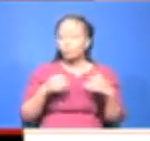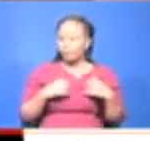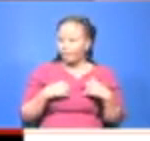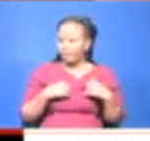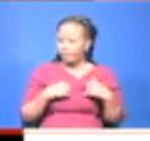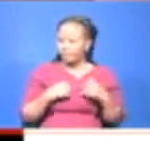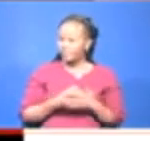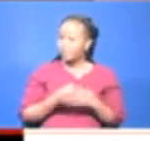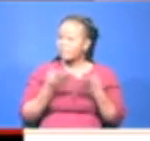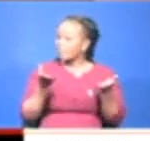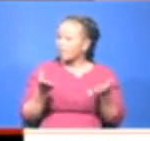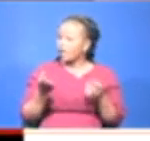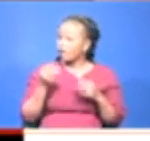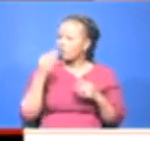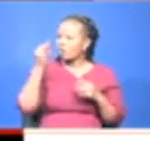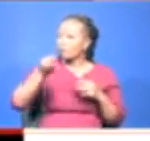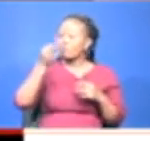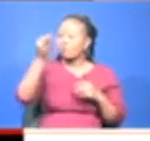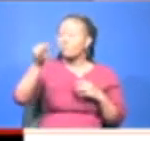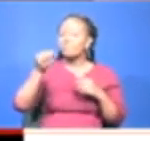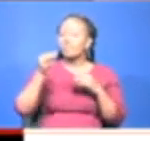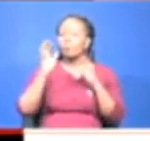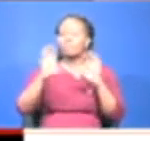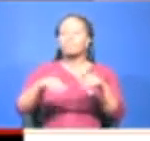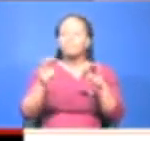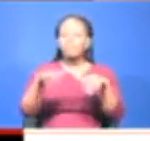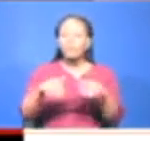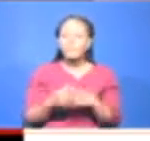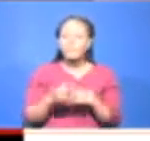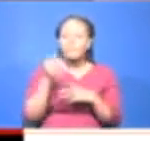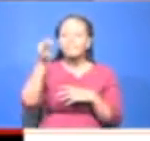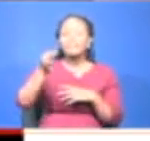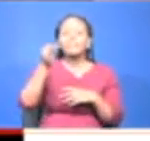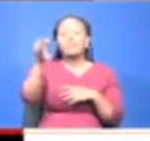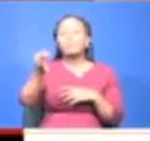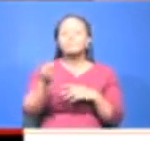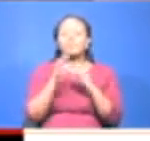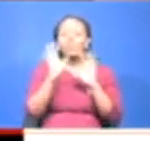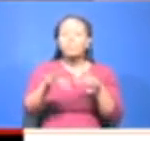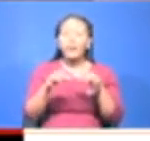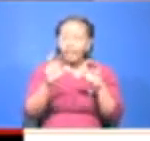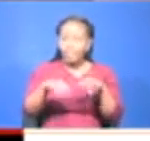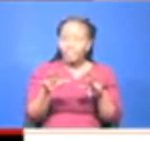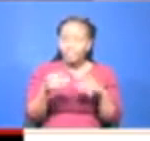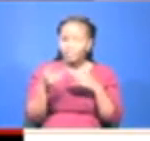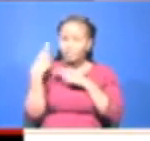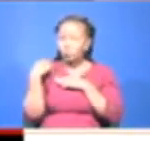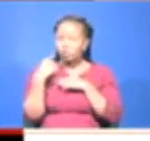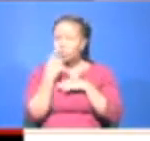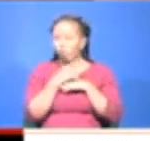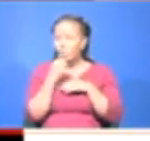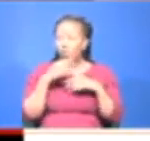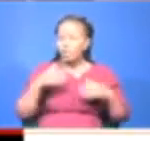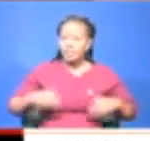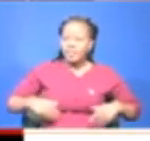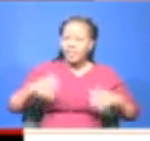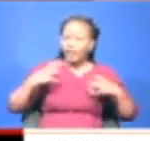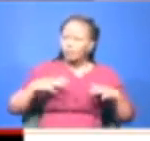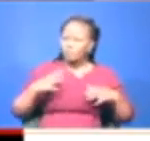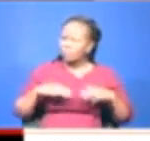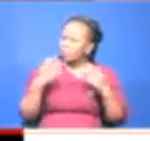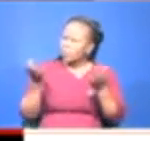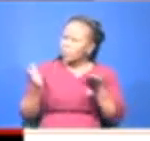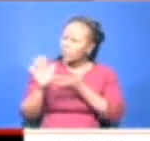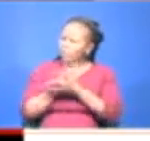the future of farming, the future of agriculture is in the hands of young people. And so what kind of a framework should we